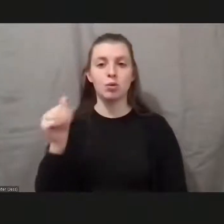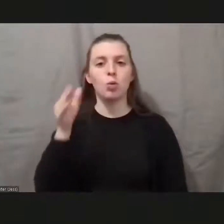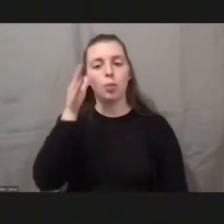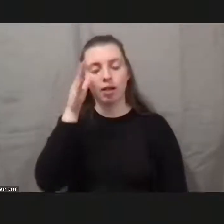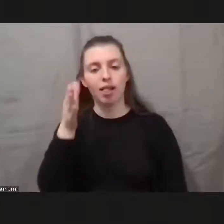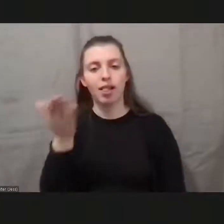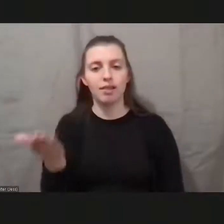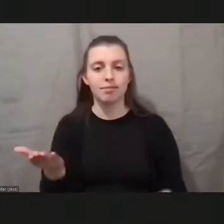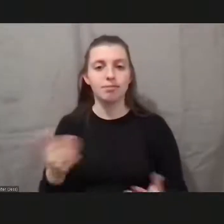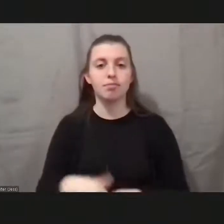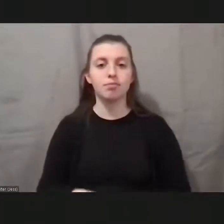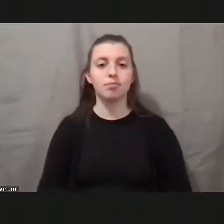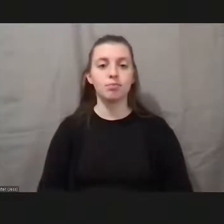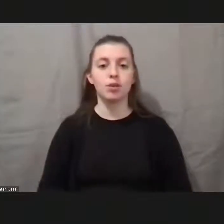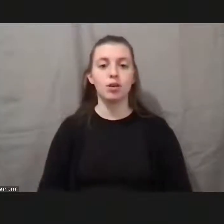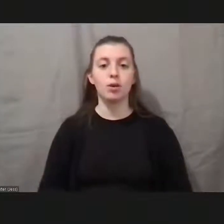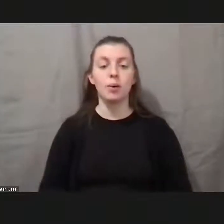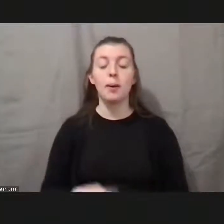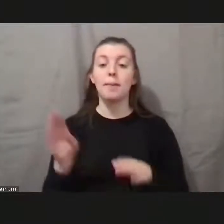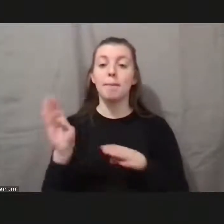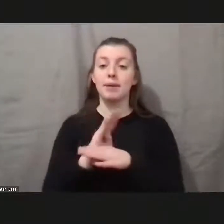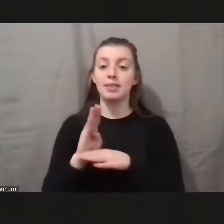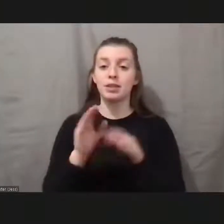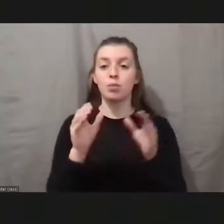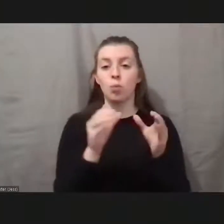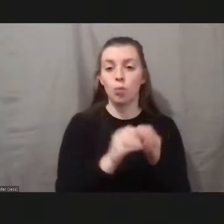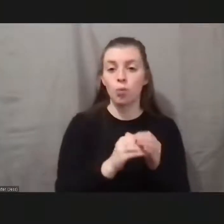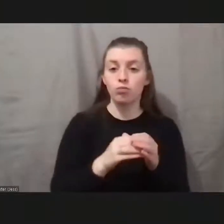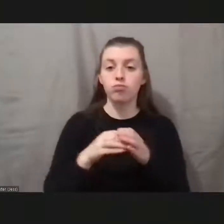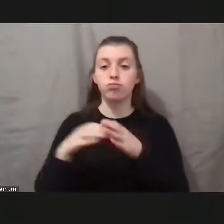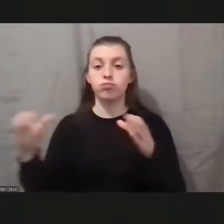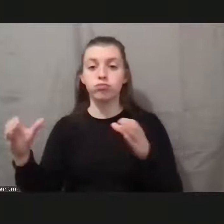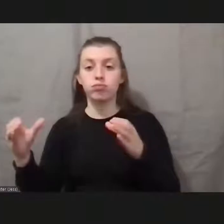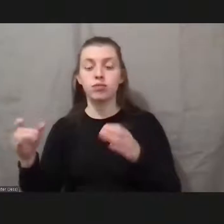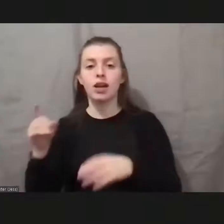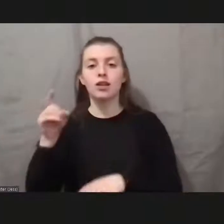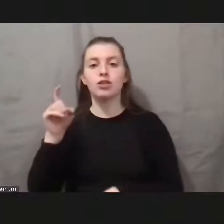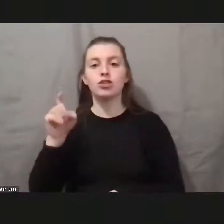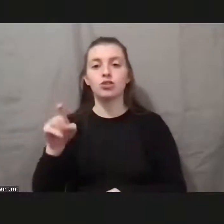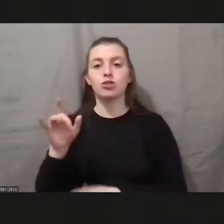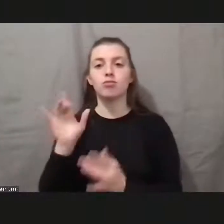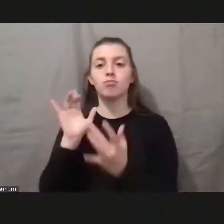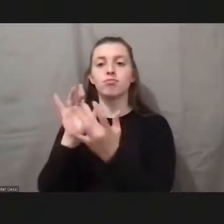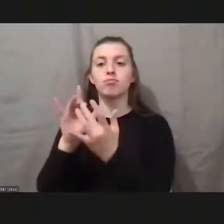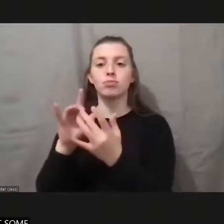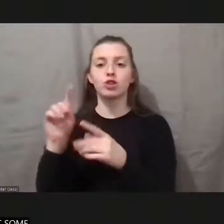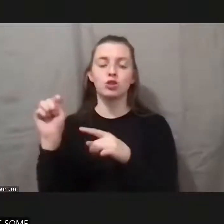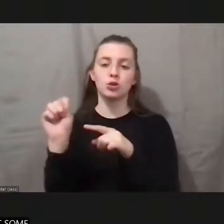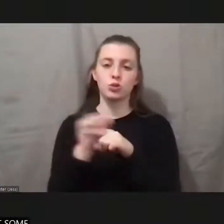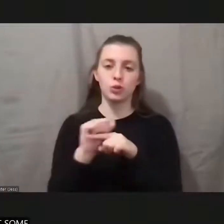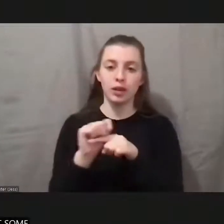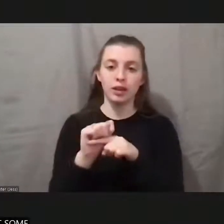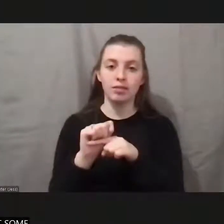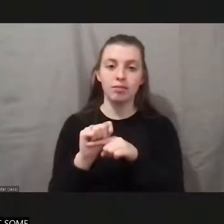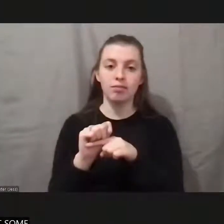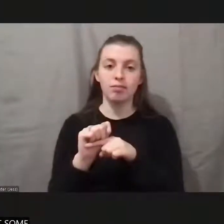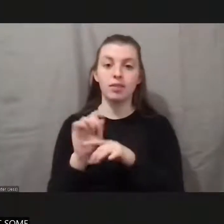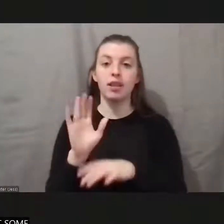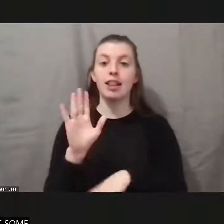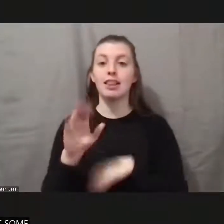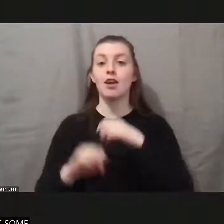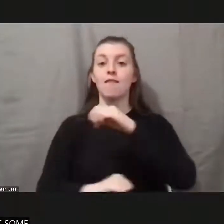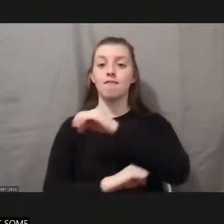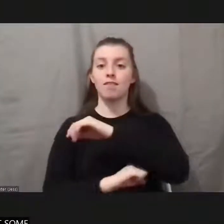and businesses, large or small, to really reach out and get some training so that they can have a really strong foundation to start